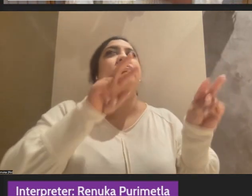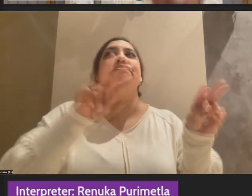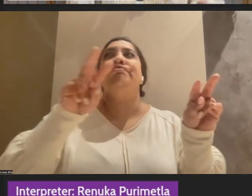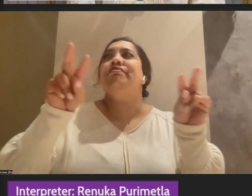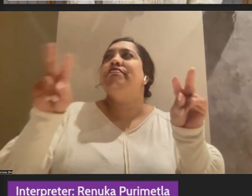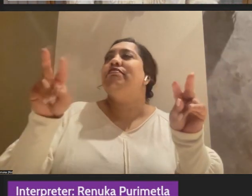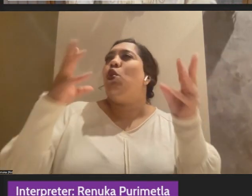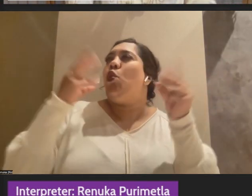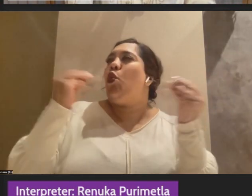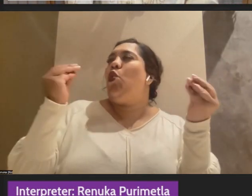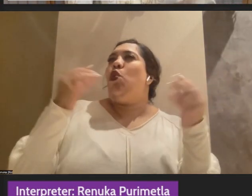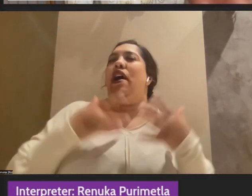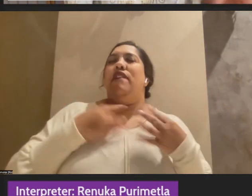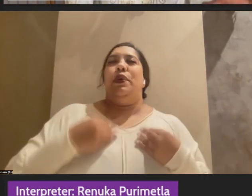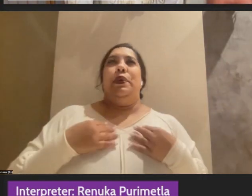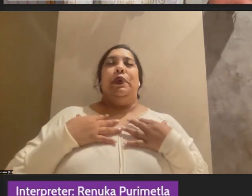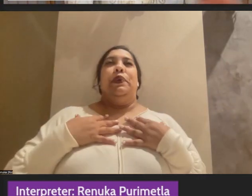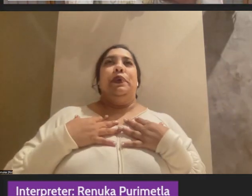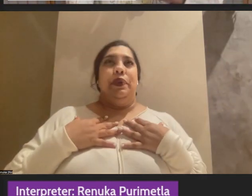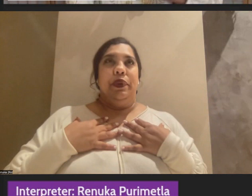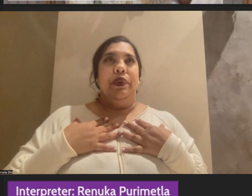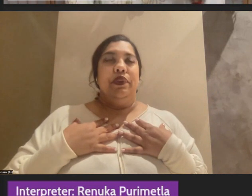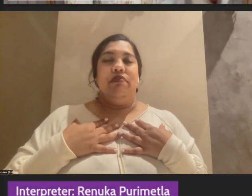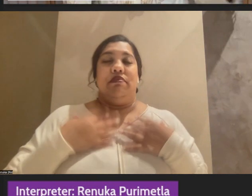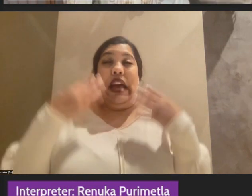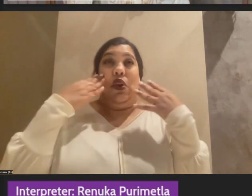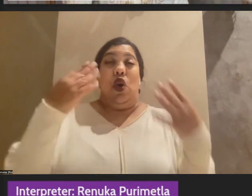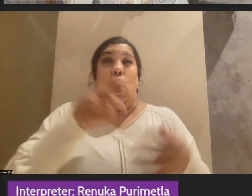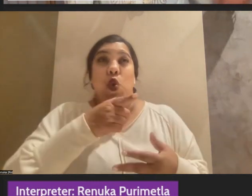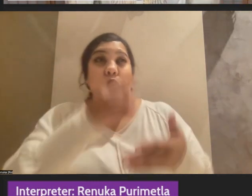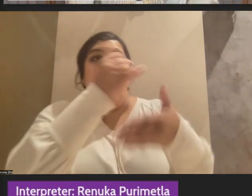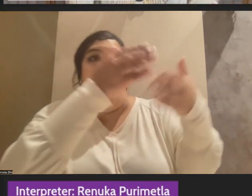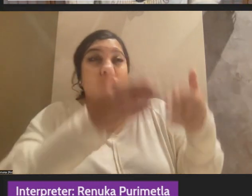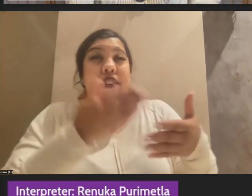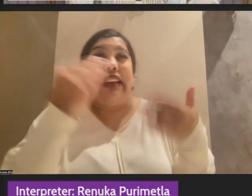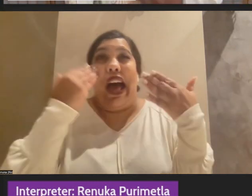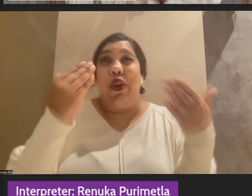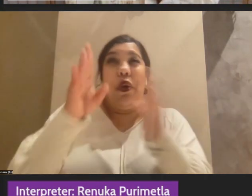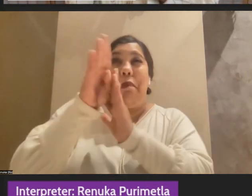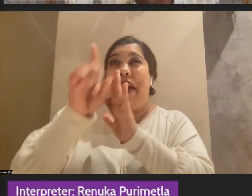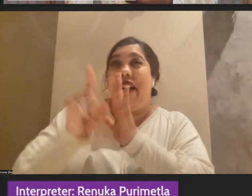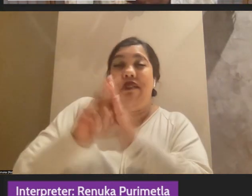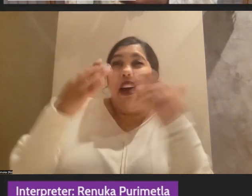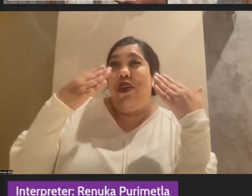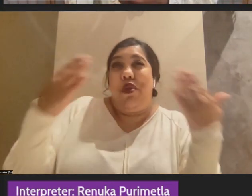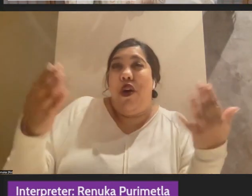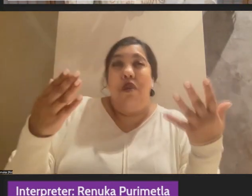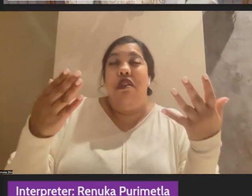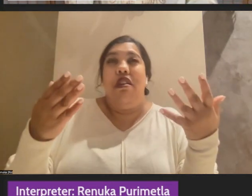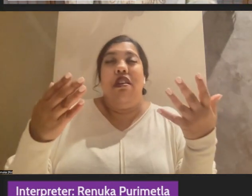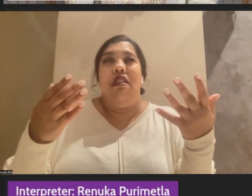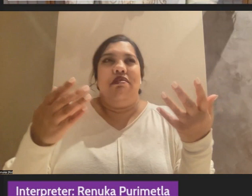what I feel without knowing the background information. I don't need the